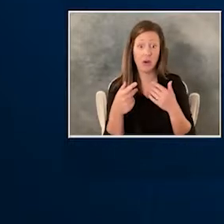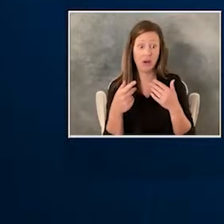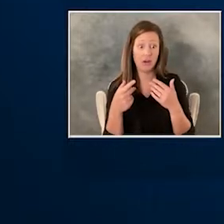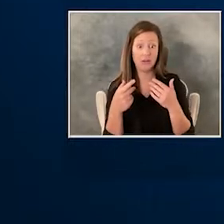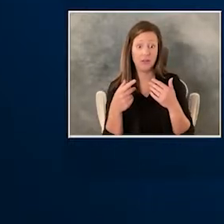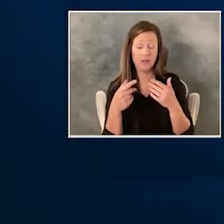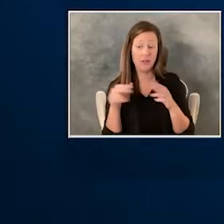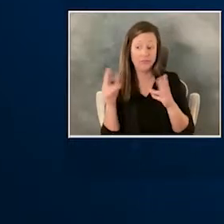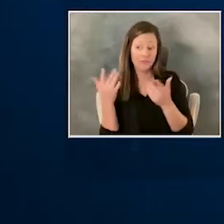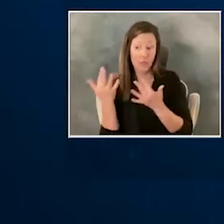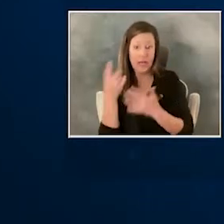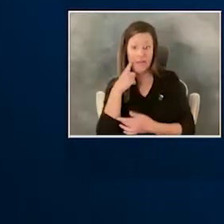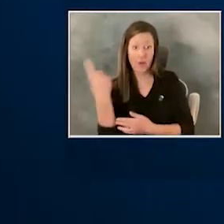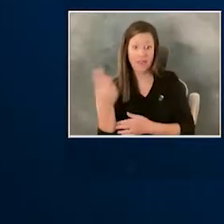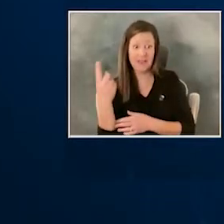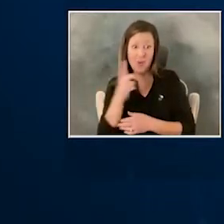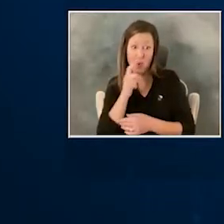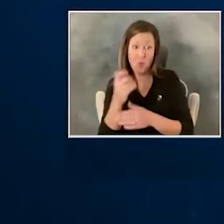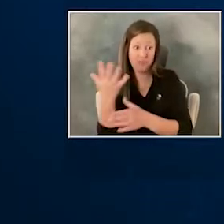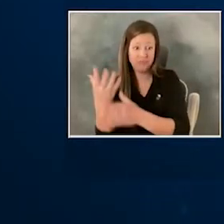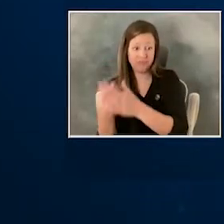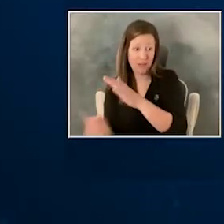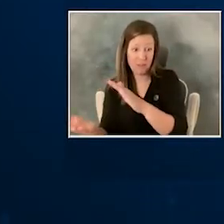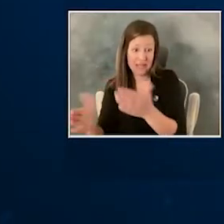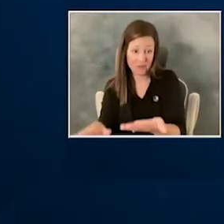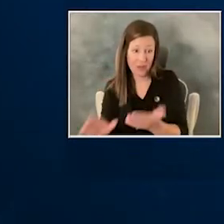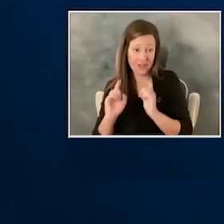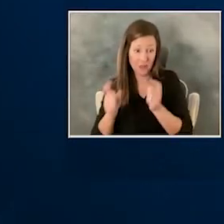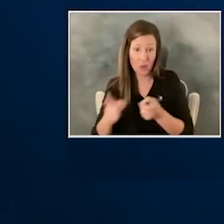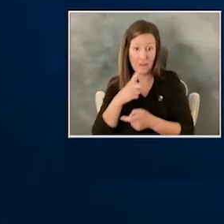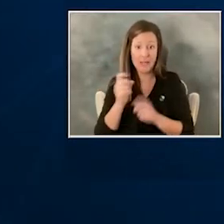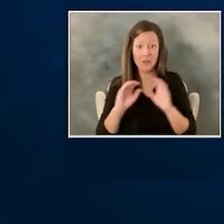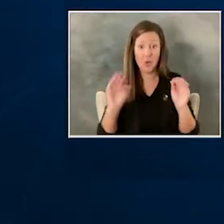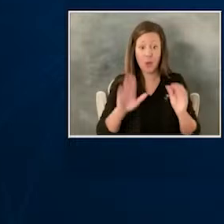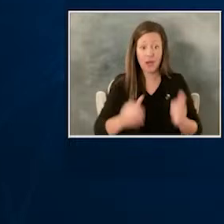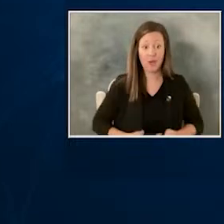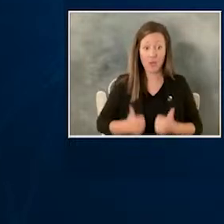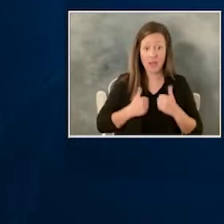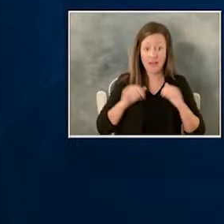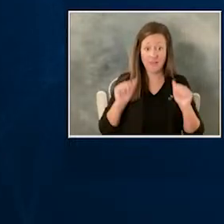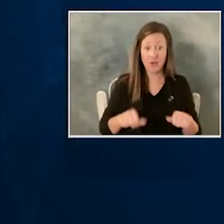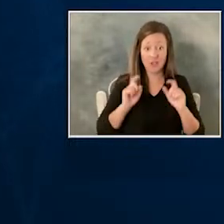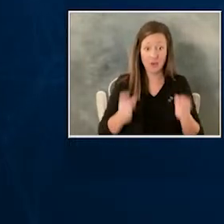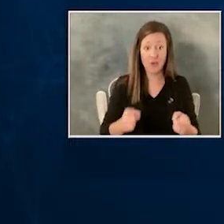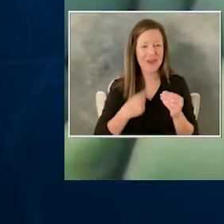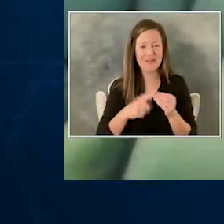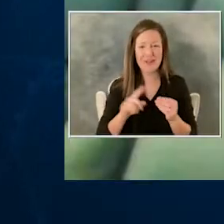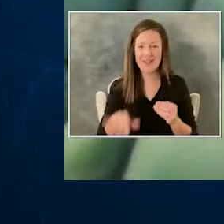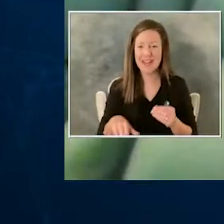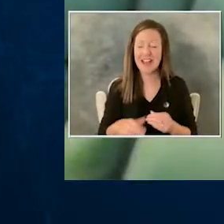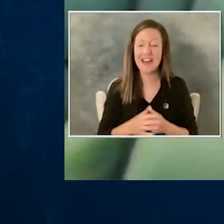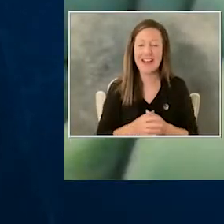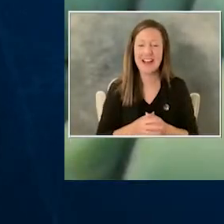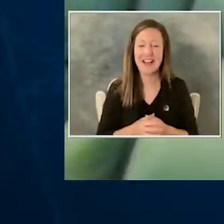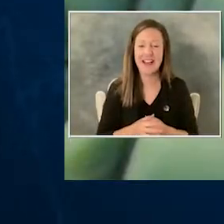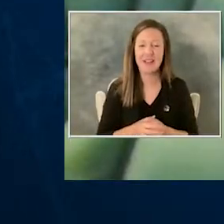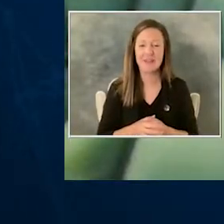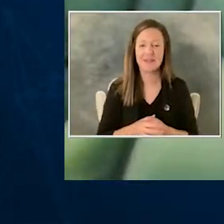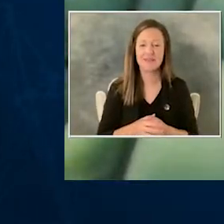because there was nobody in your life who could donate. What was life on the waiting list like for you? I